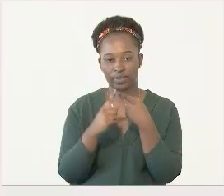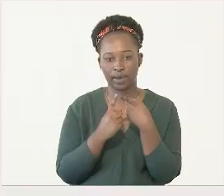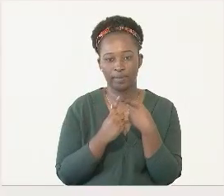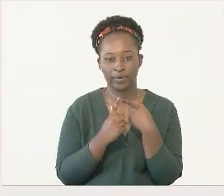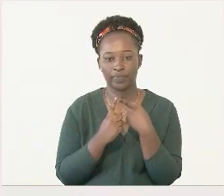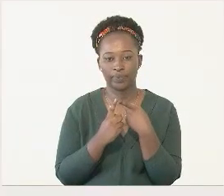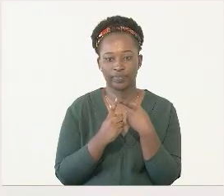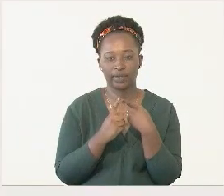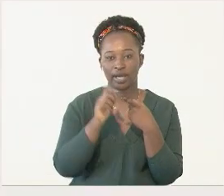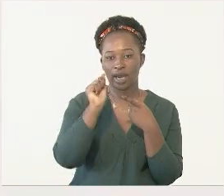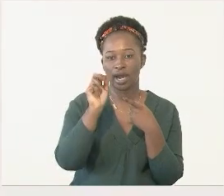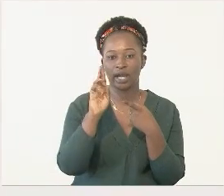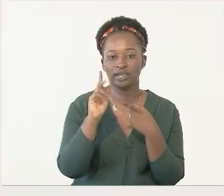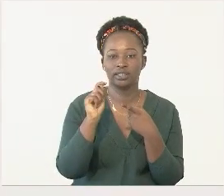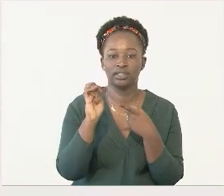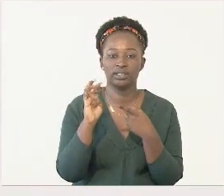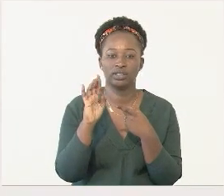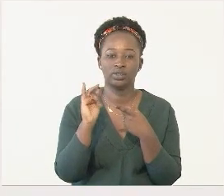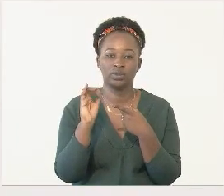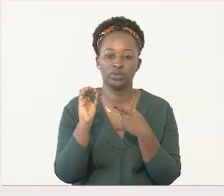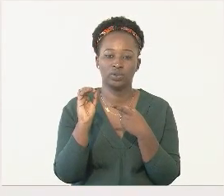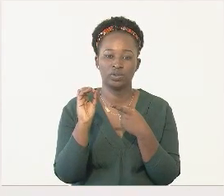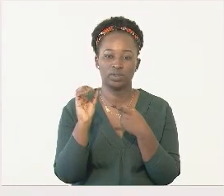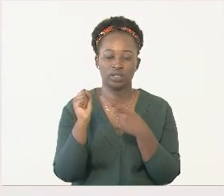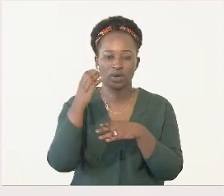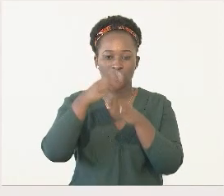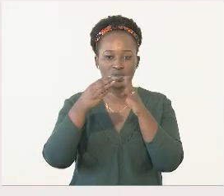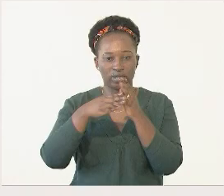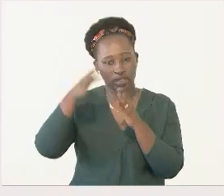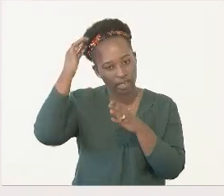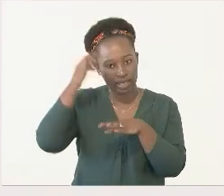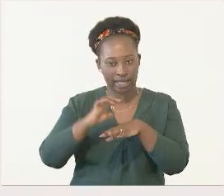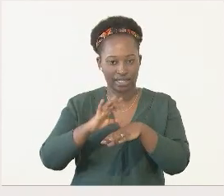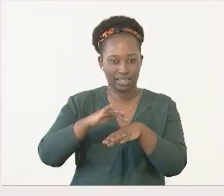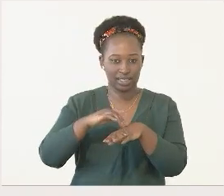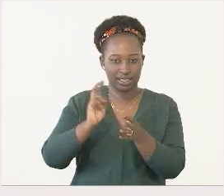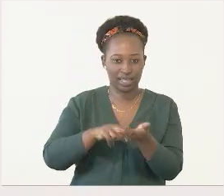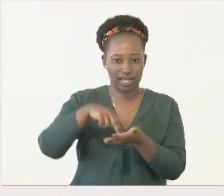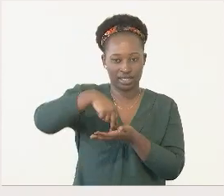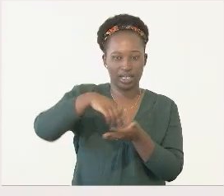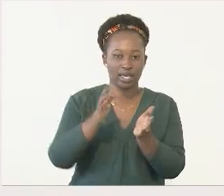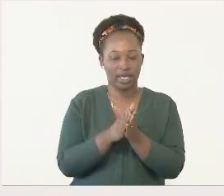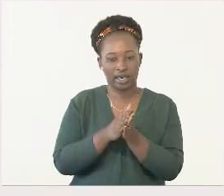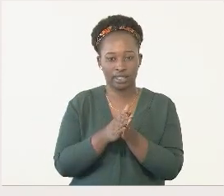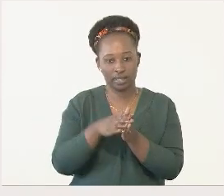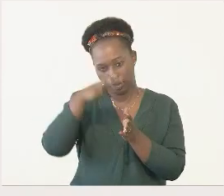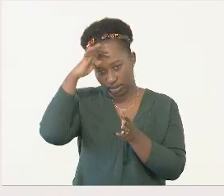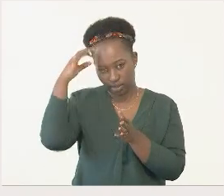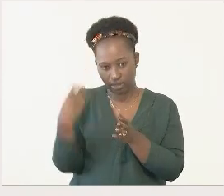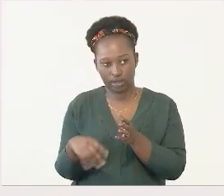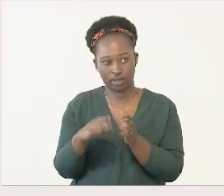the arterioles constrict, the hair stands on the end, and sweat production is